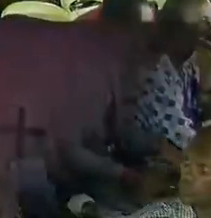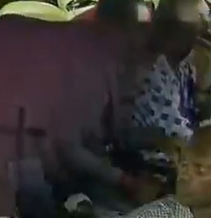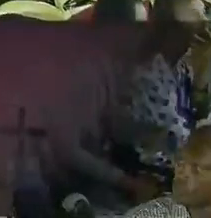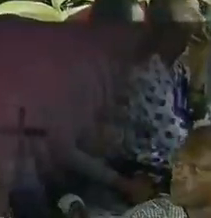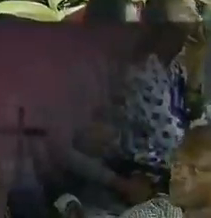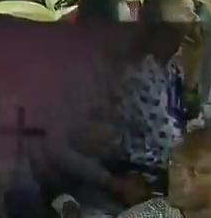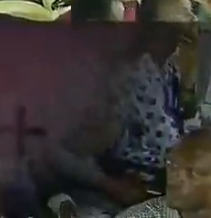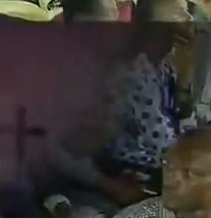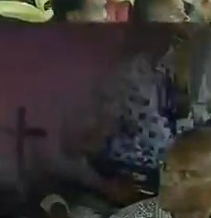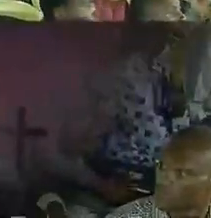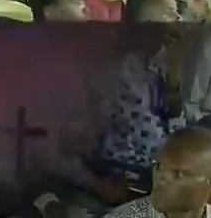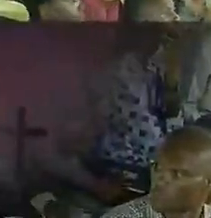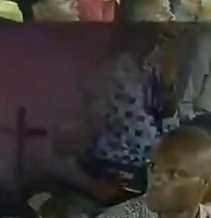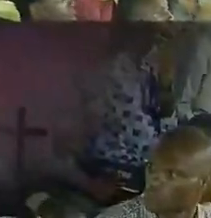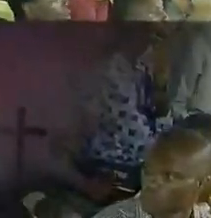raise it high, wave it at me.